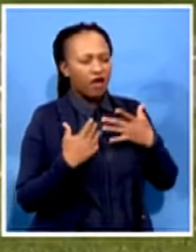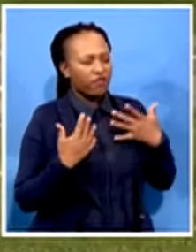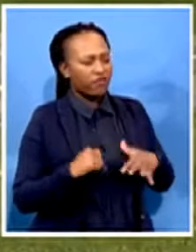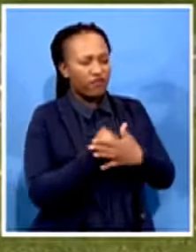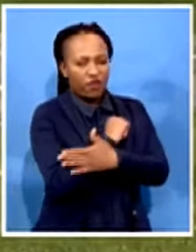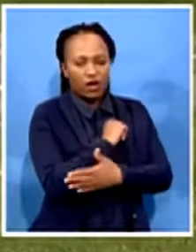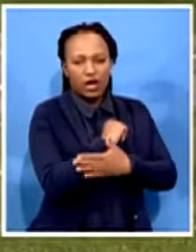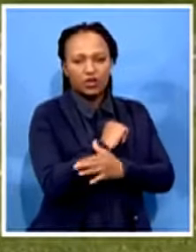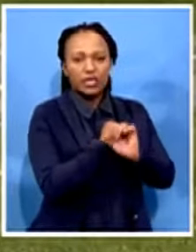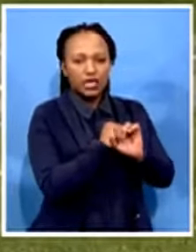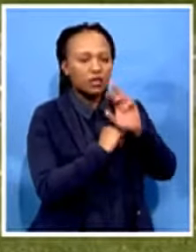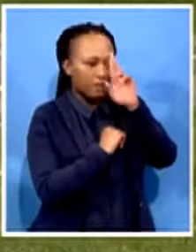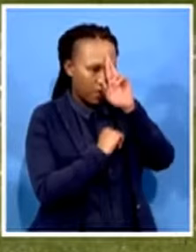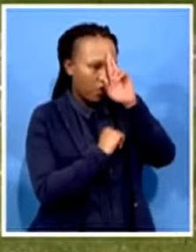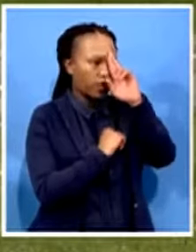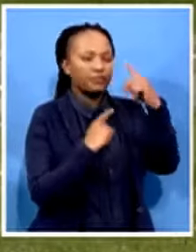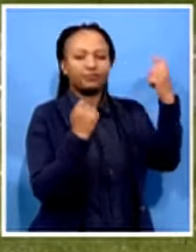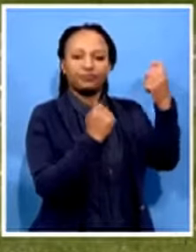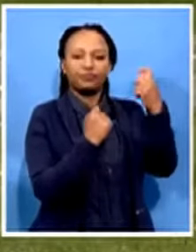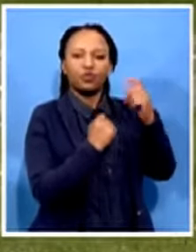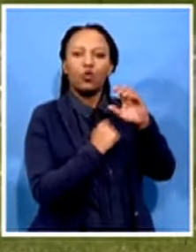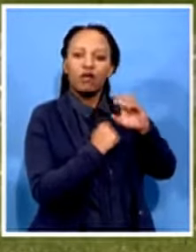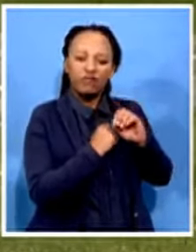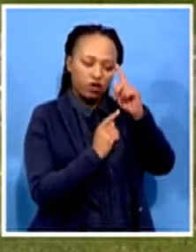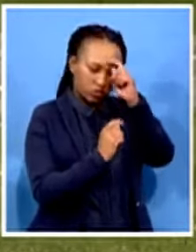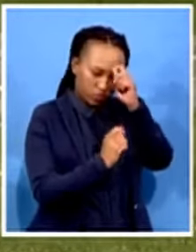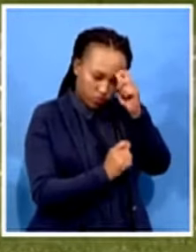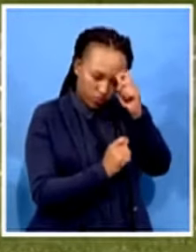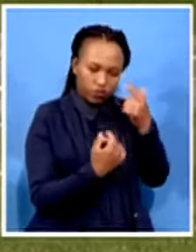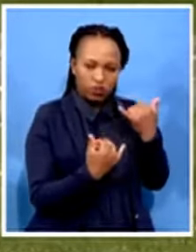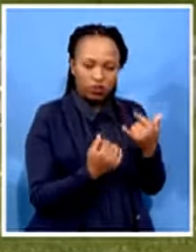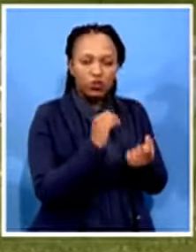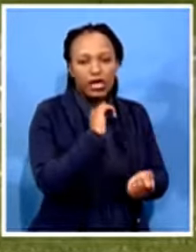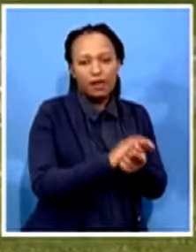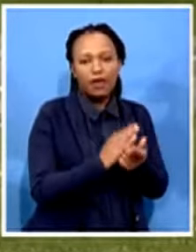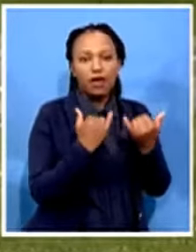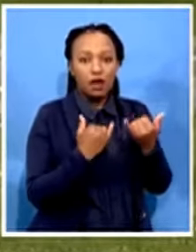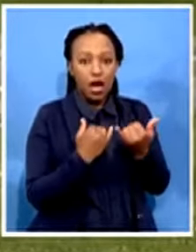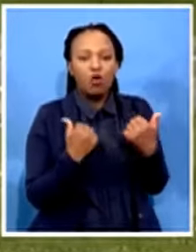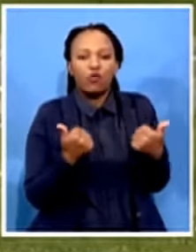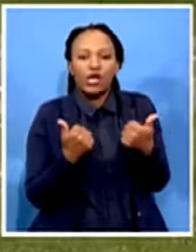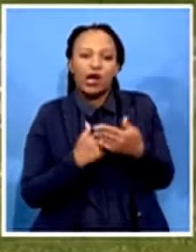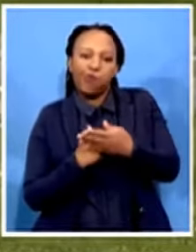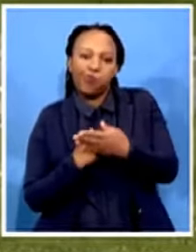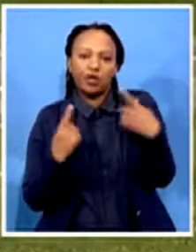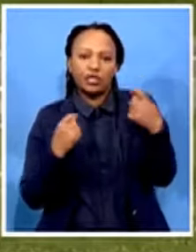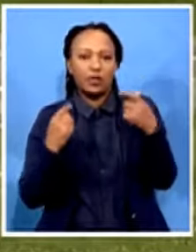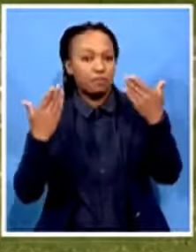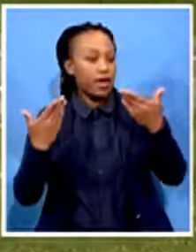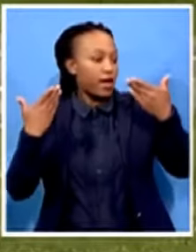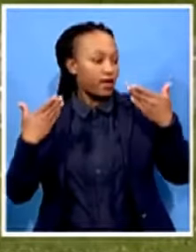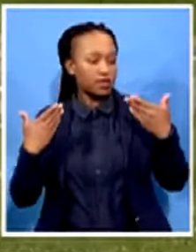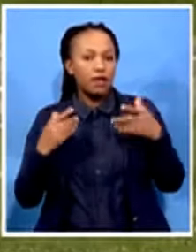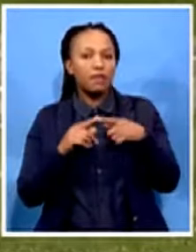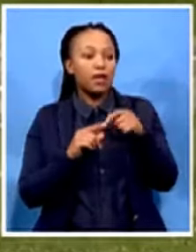wreath-laying service will take place. As a matter of fact, it's currently happening just behind us. But joining me to talk about today's event is